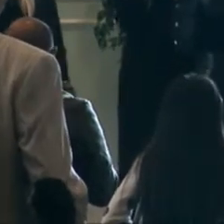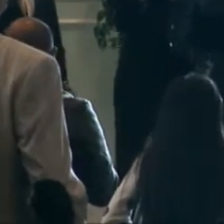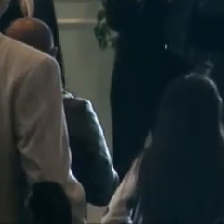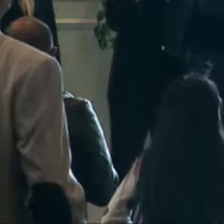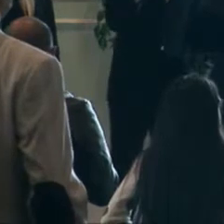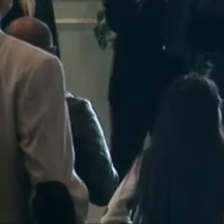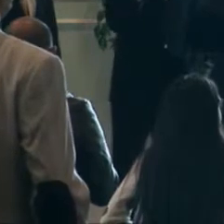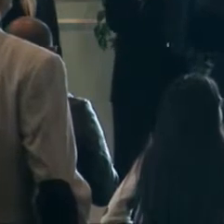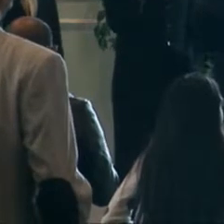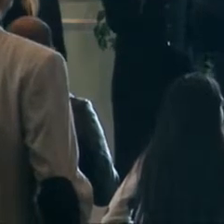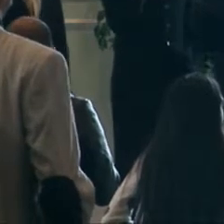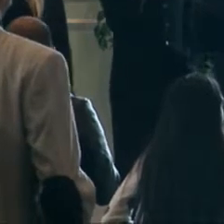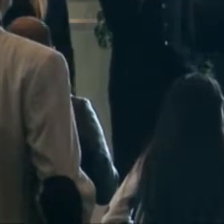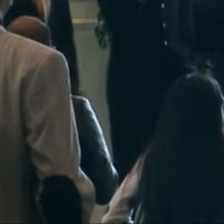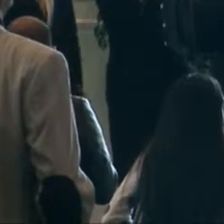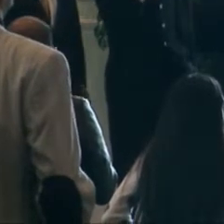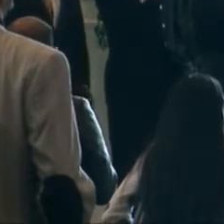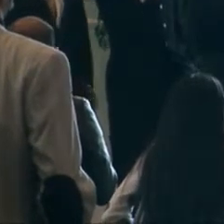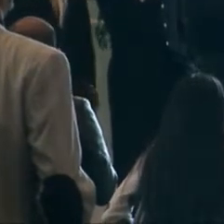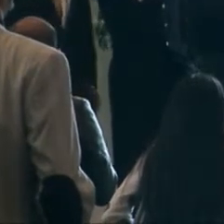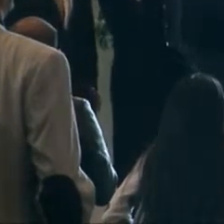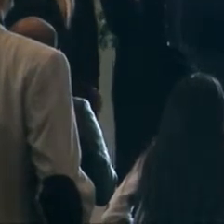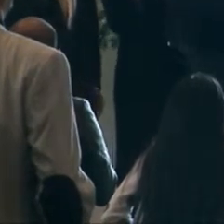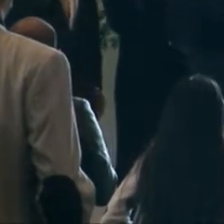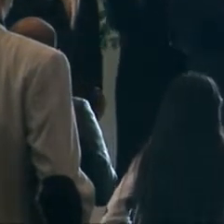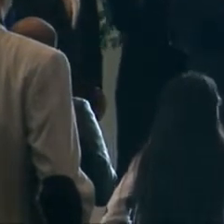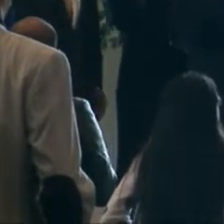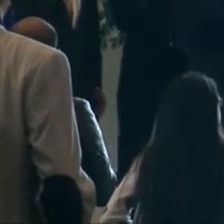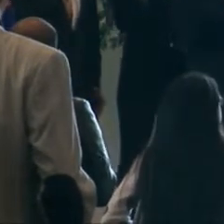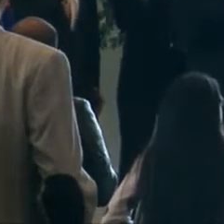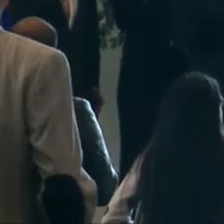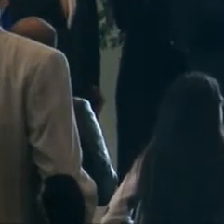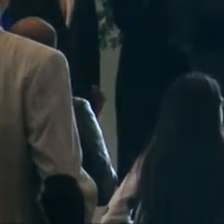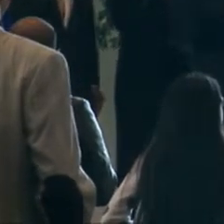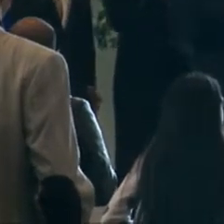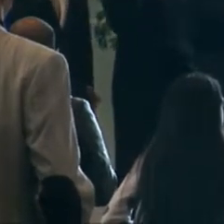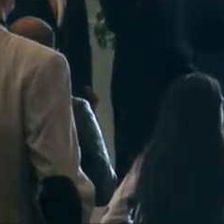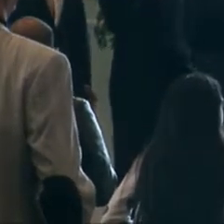I prove him more and more.